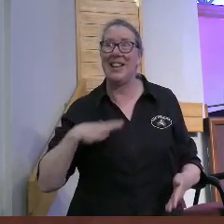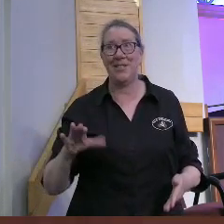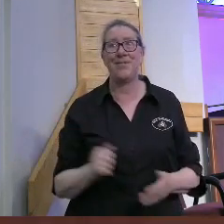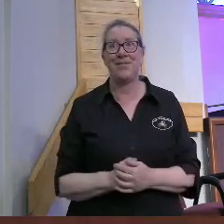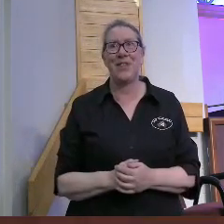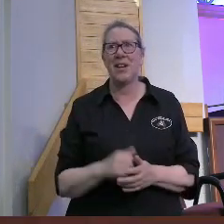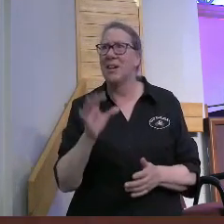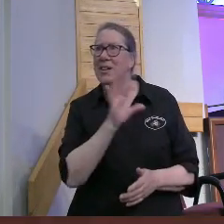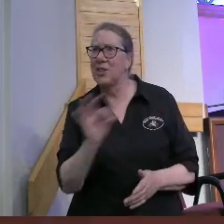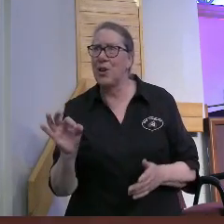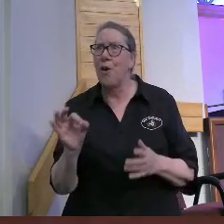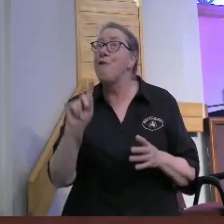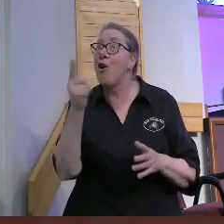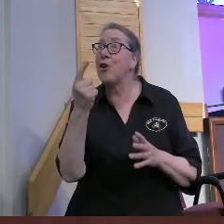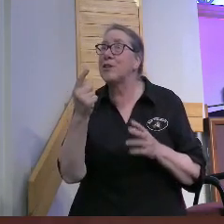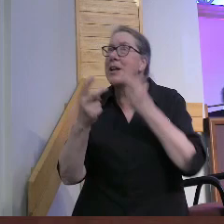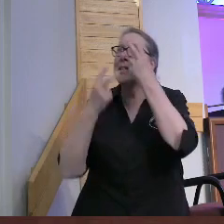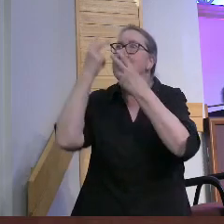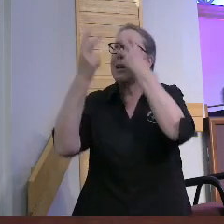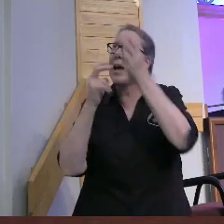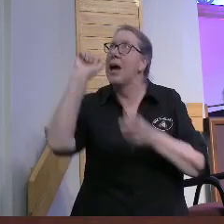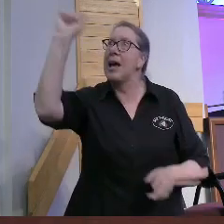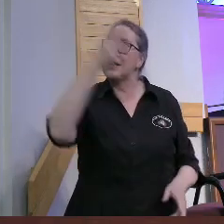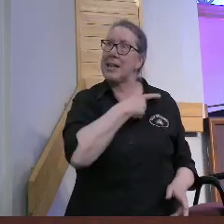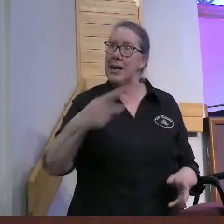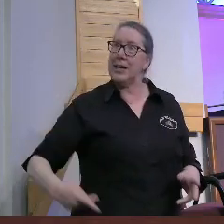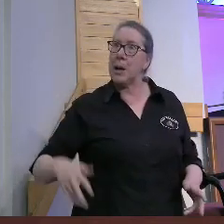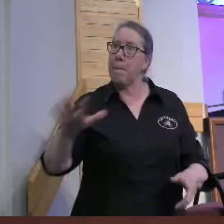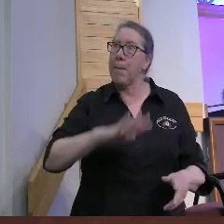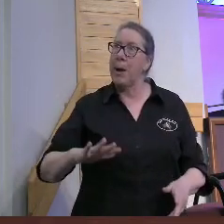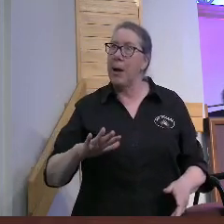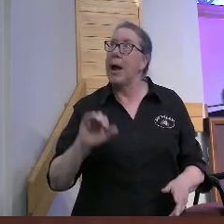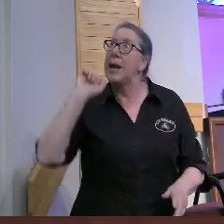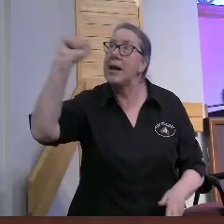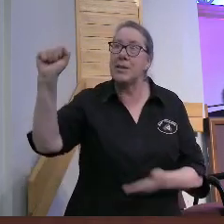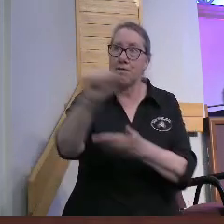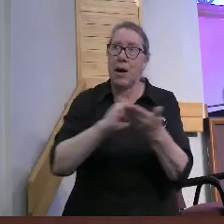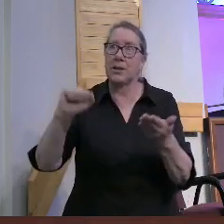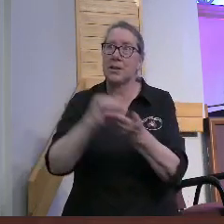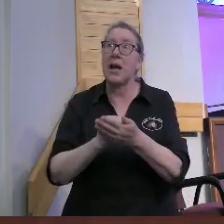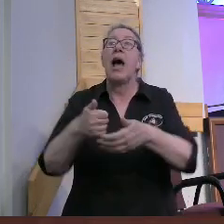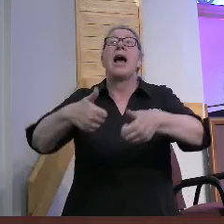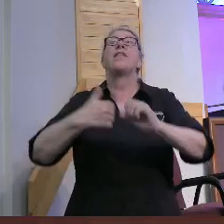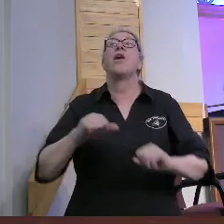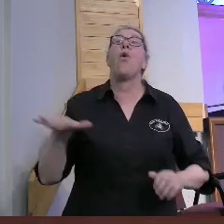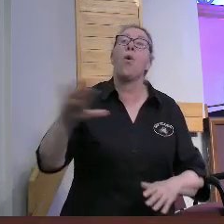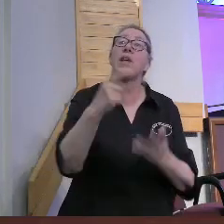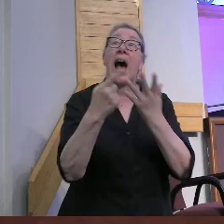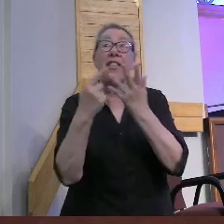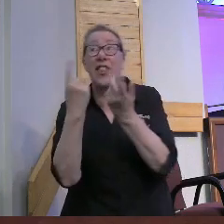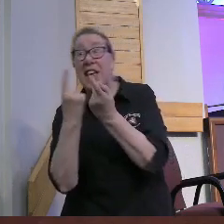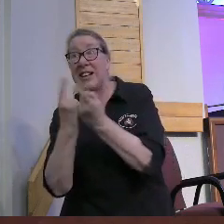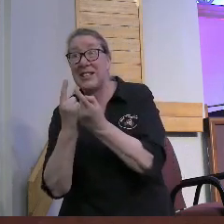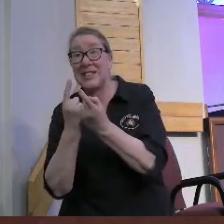instead of worrying, seek first the kingdom of God and his righteousness, and all these things will be added unto you. Therefore, do not worry about